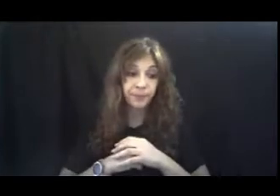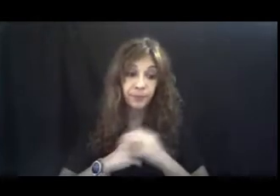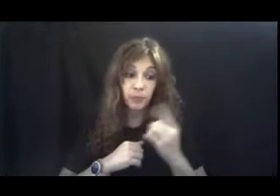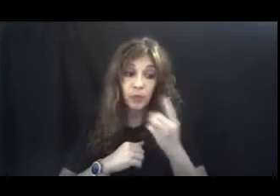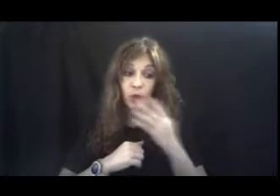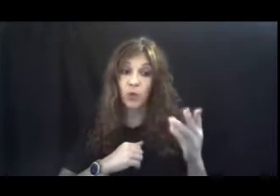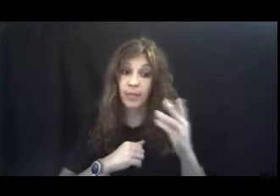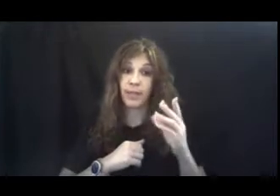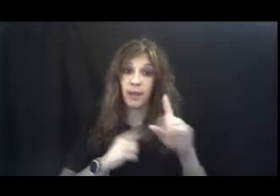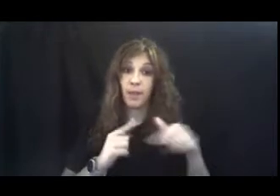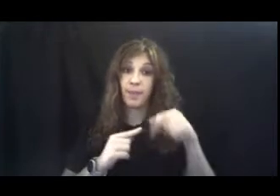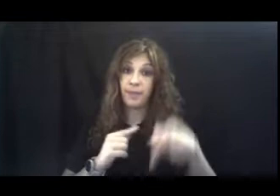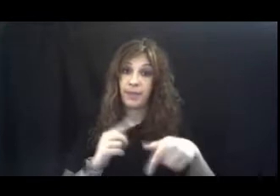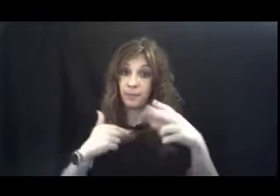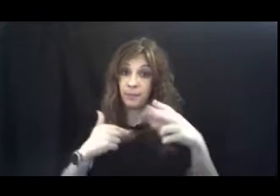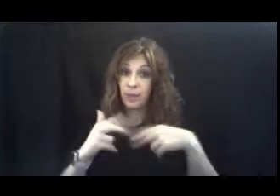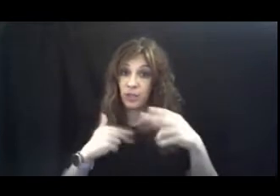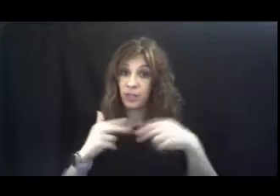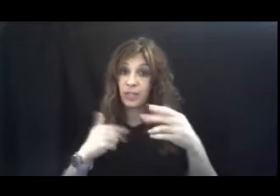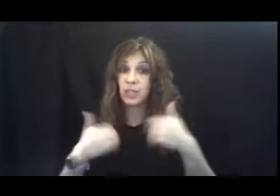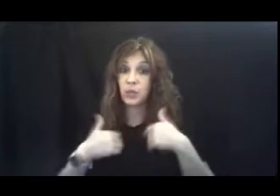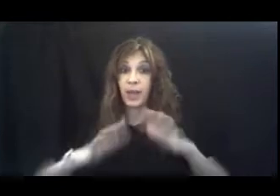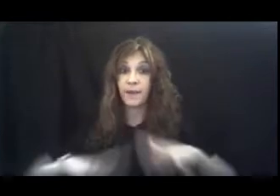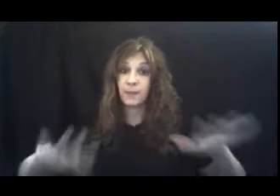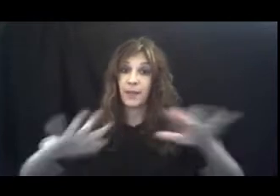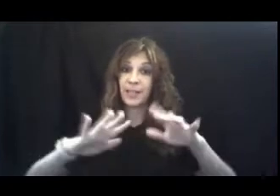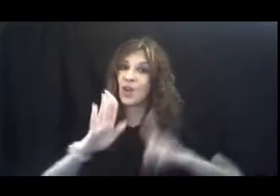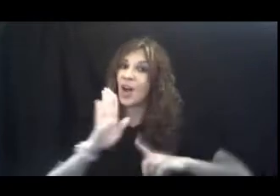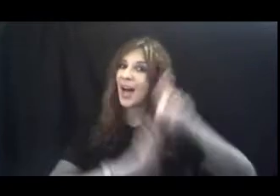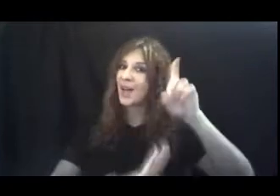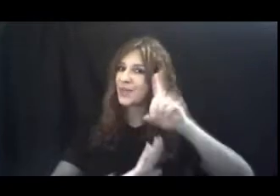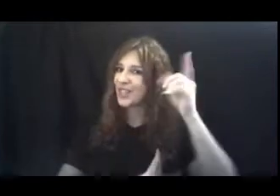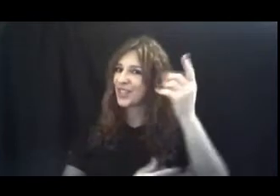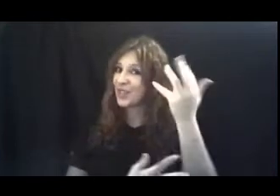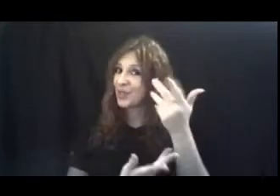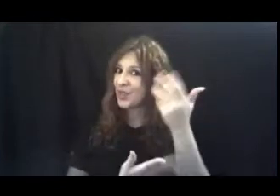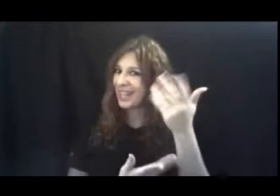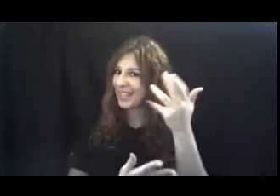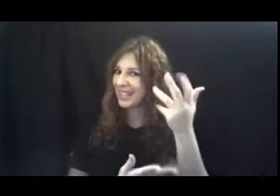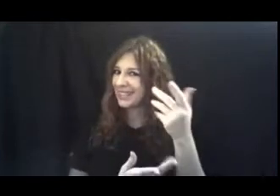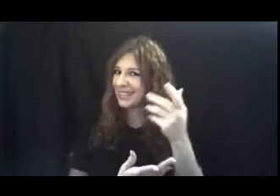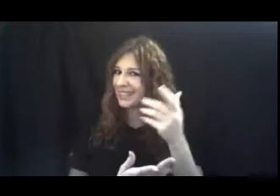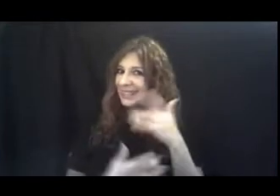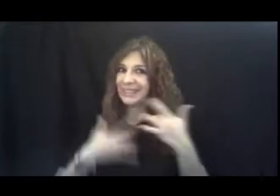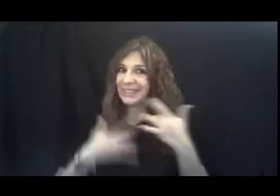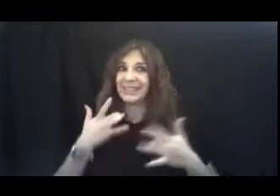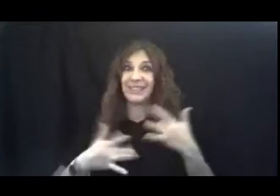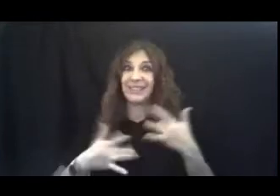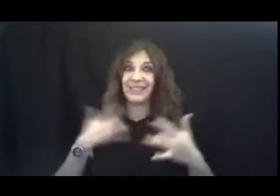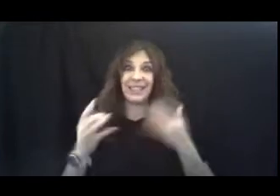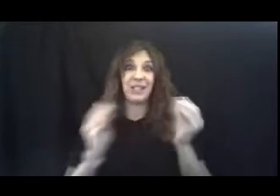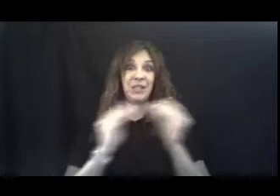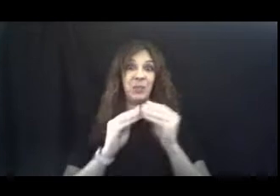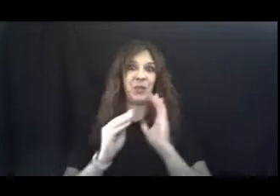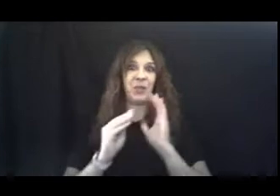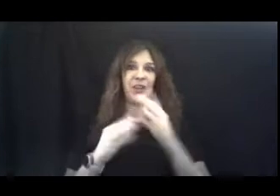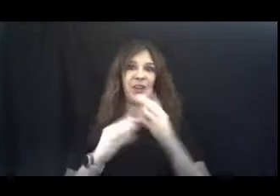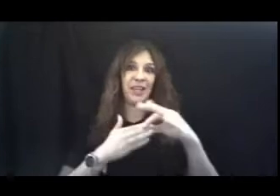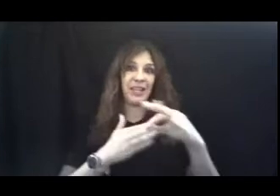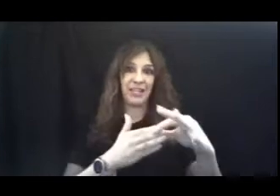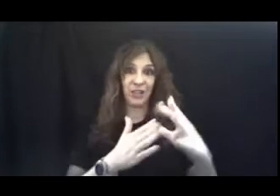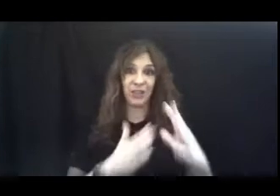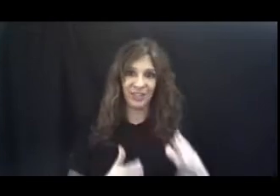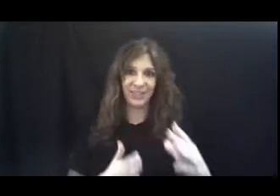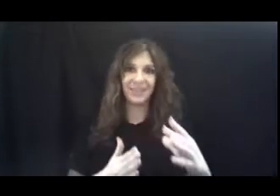is that we also have community space. So upstairs, waiting anxiously for this food, is some of more of our leaders in this